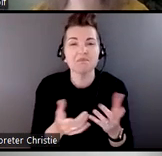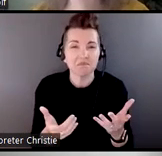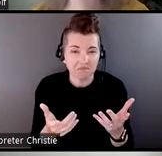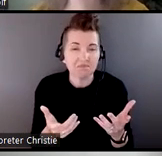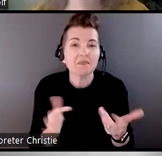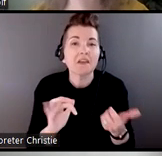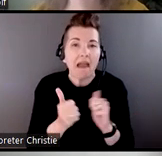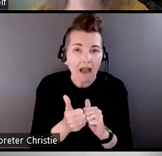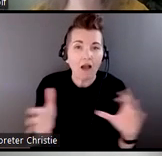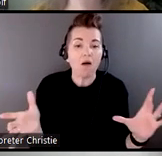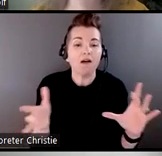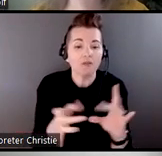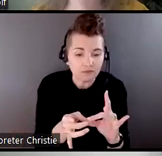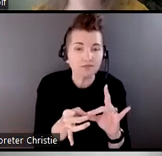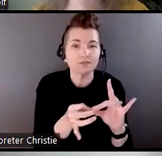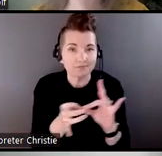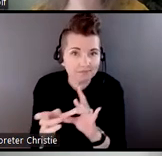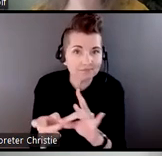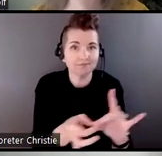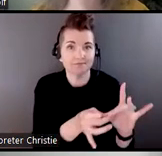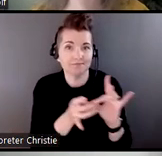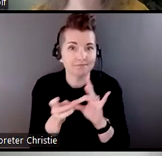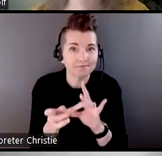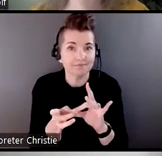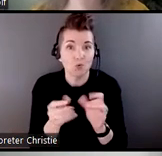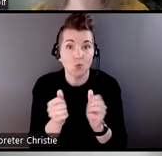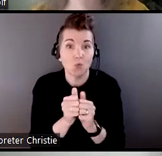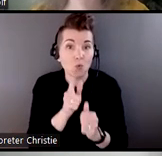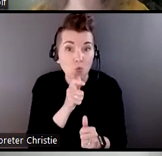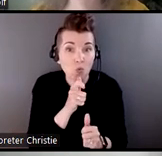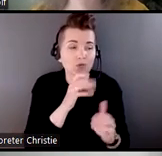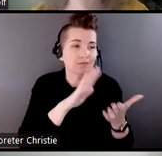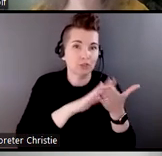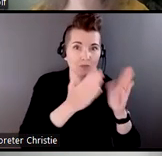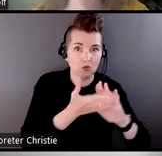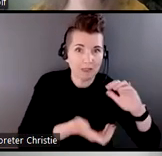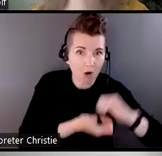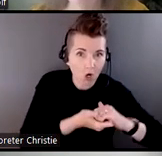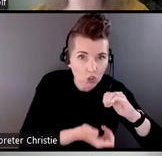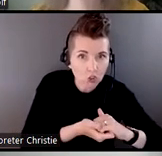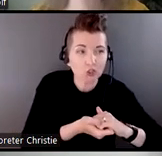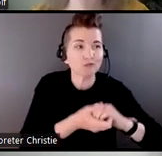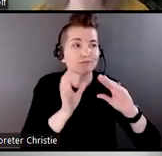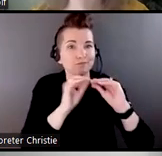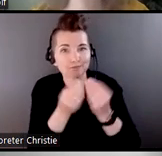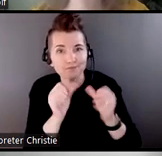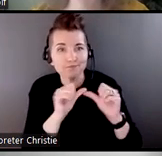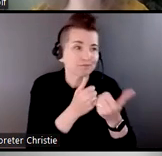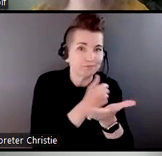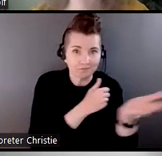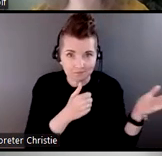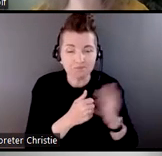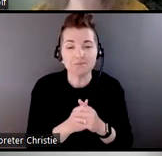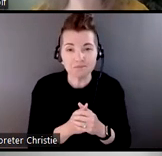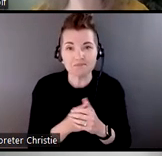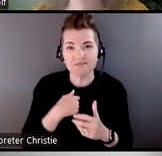with the people who are community partners is just so critical. And I always remember